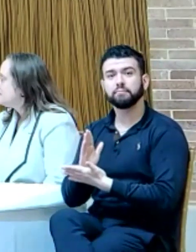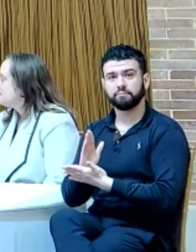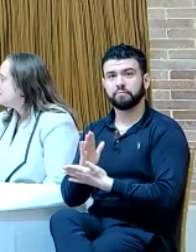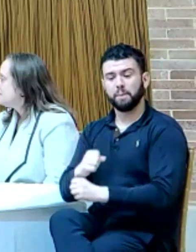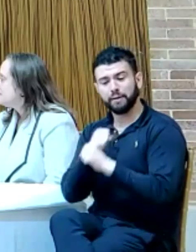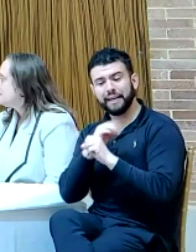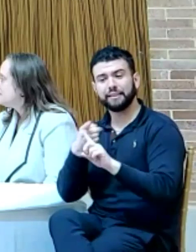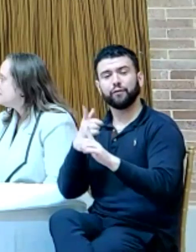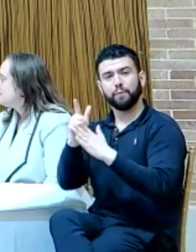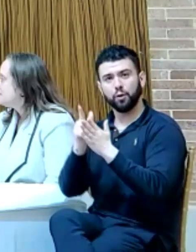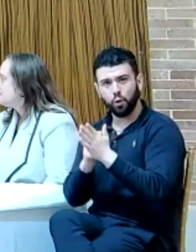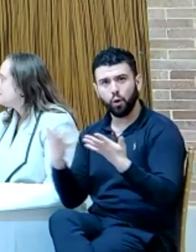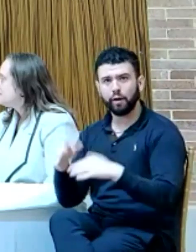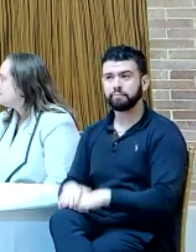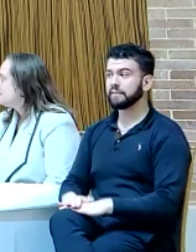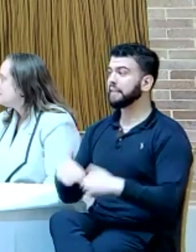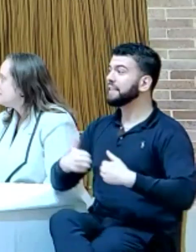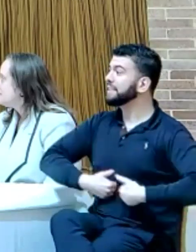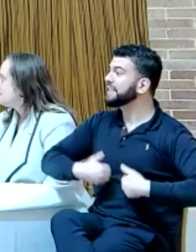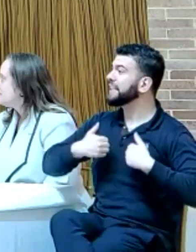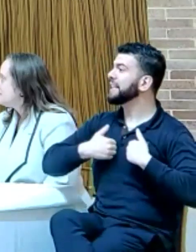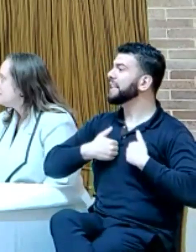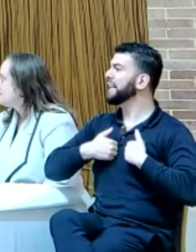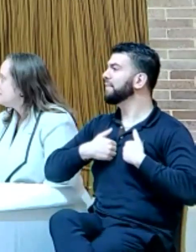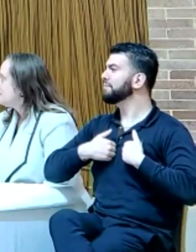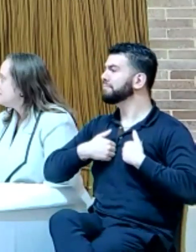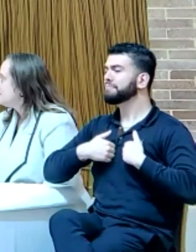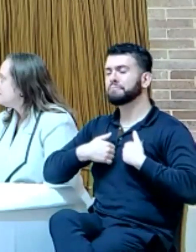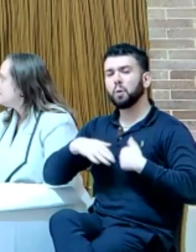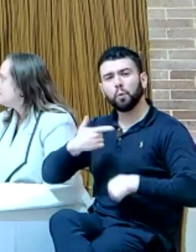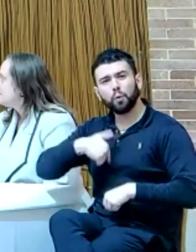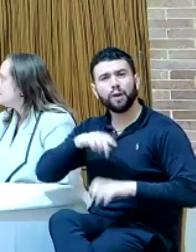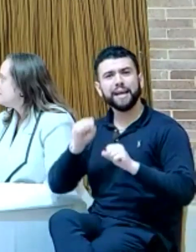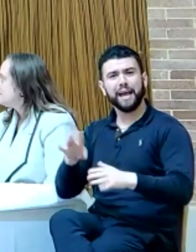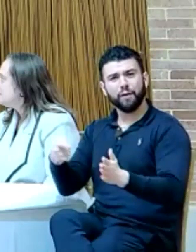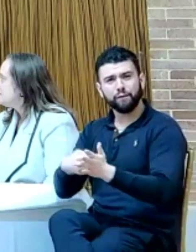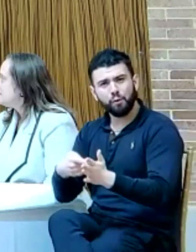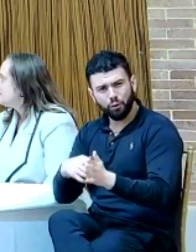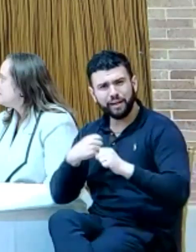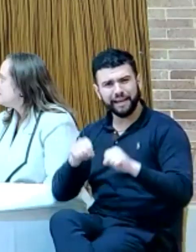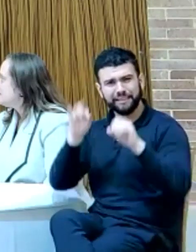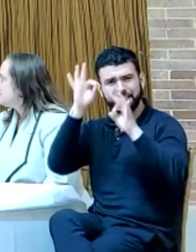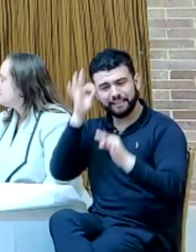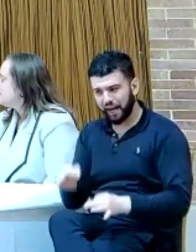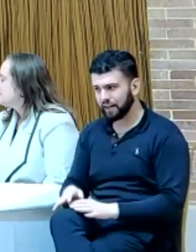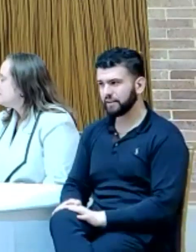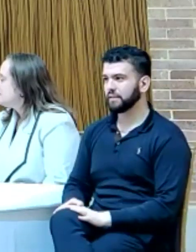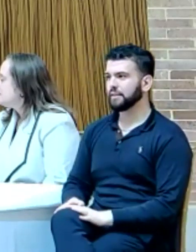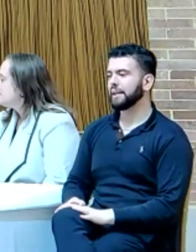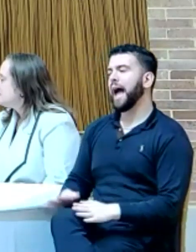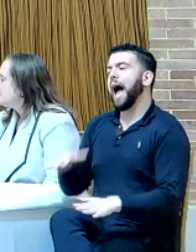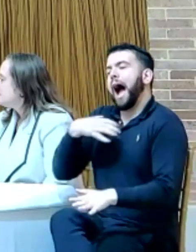a protected right to live where we can afford it would be great to be able to live where we